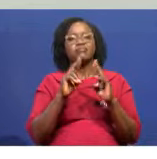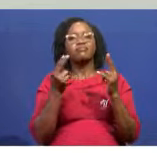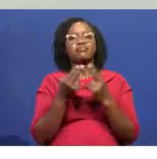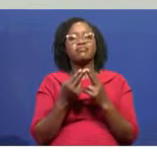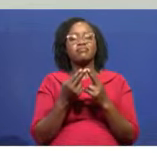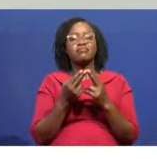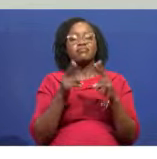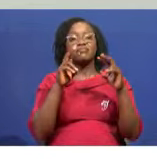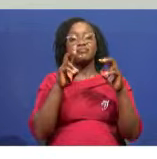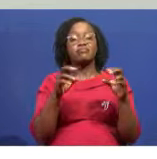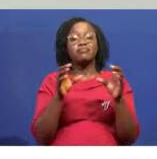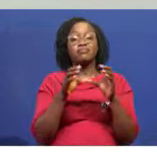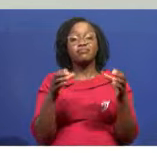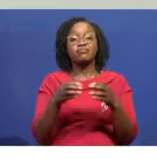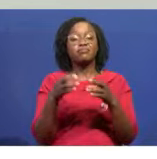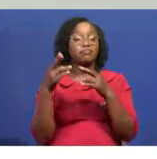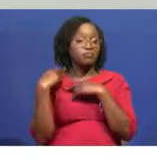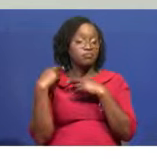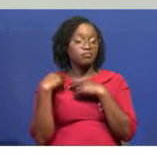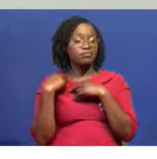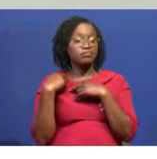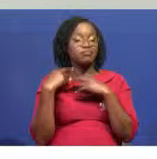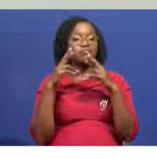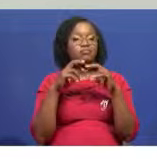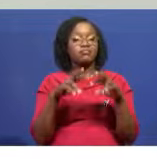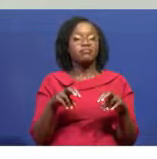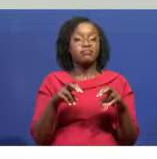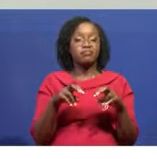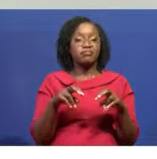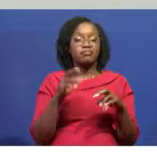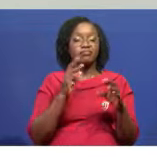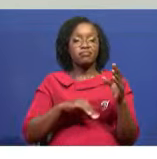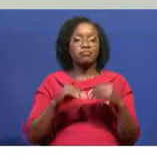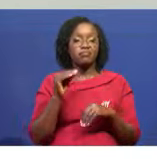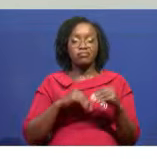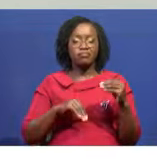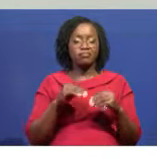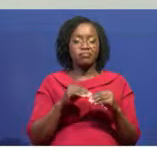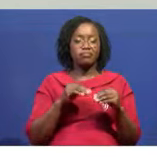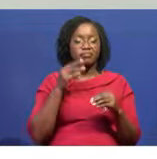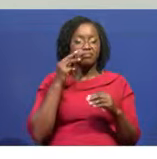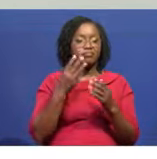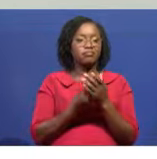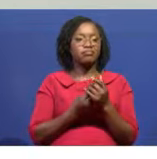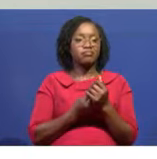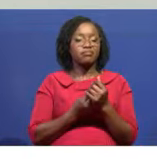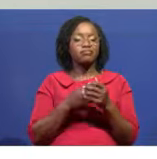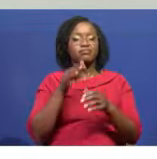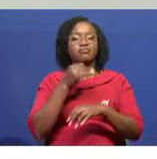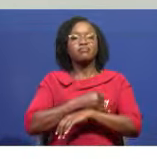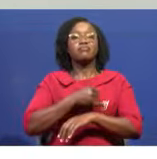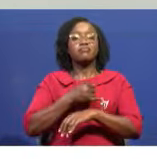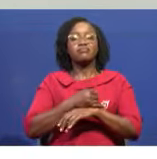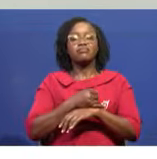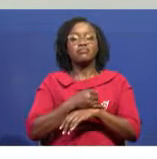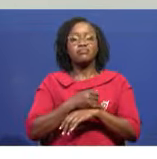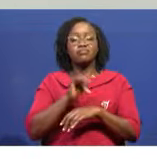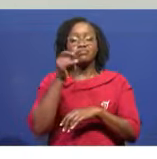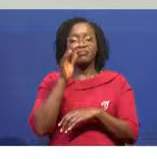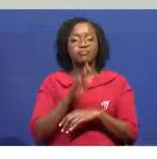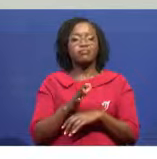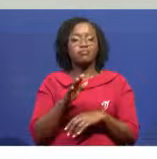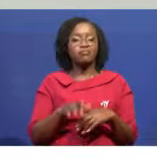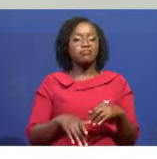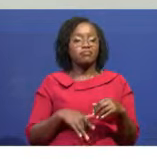of investigative bodies that are mandated to investigate these corruptions that were been witnessed in those institutions, so as Kenyans,